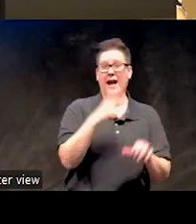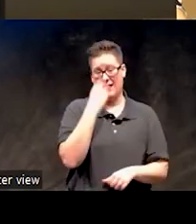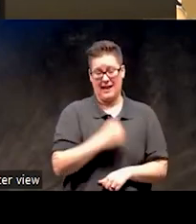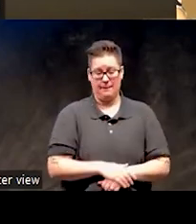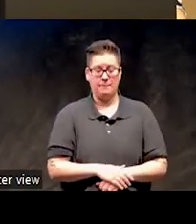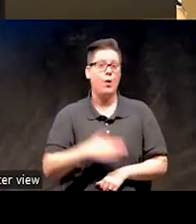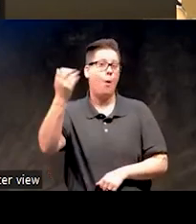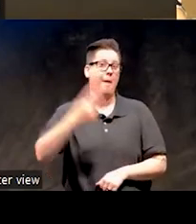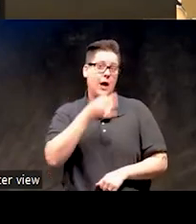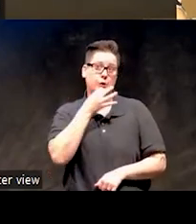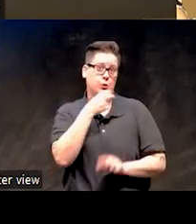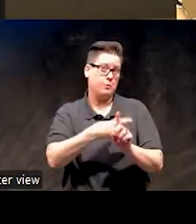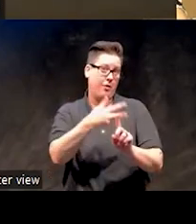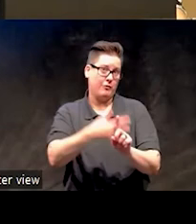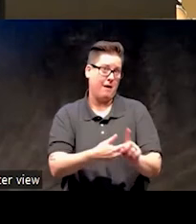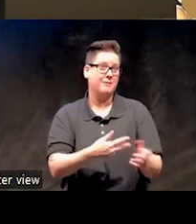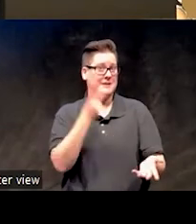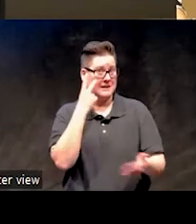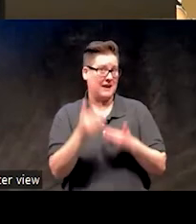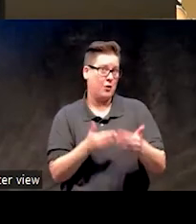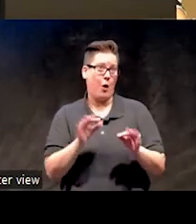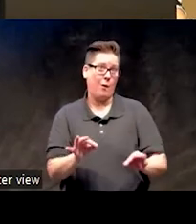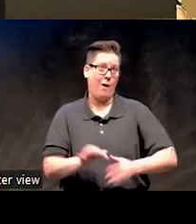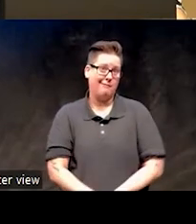He's coming back in a few months just to make sure everything's still going well.